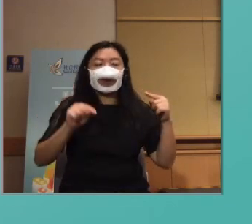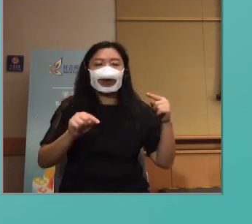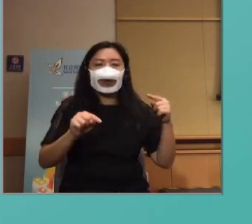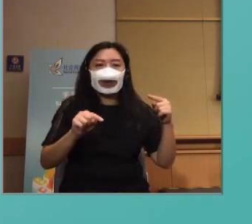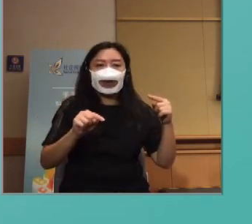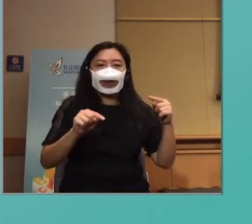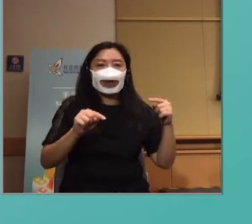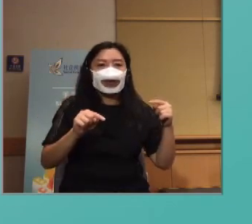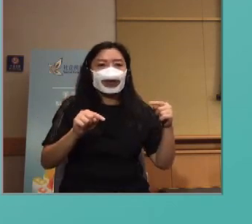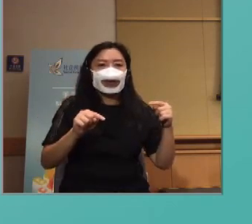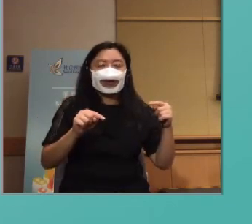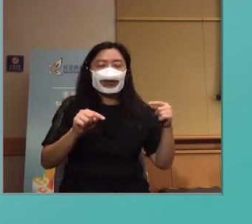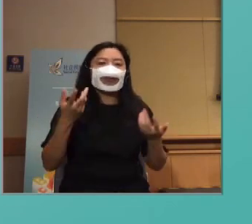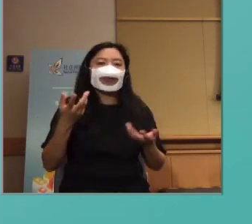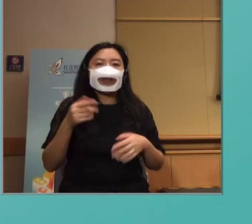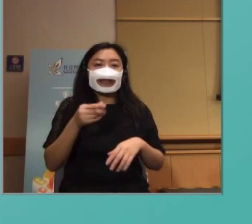to semester.